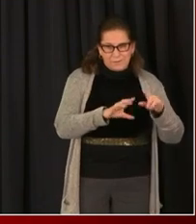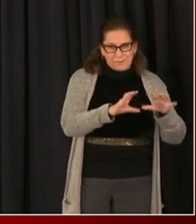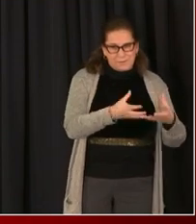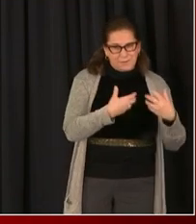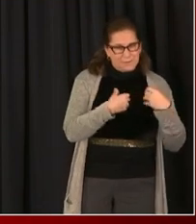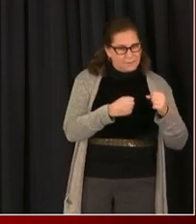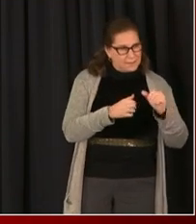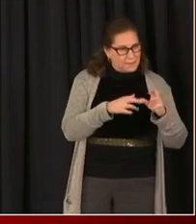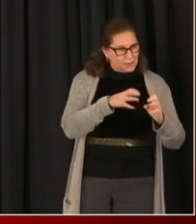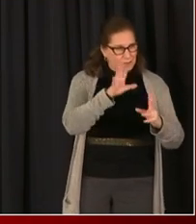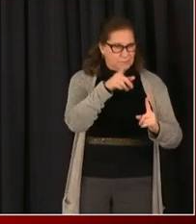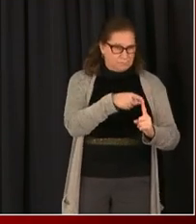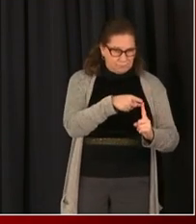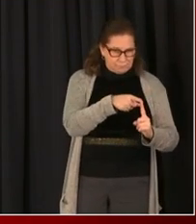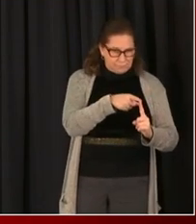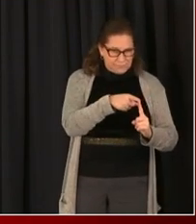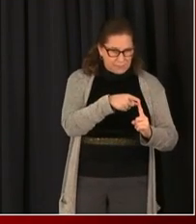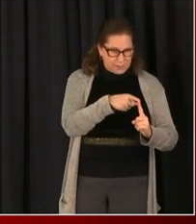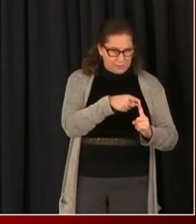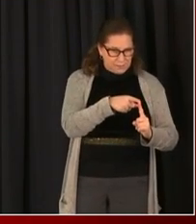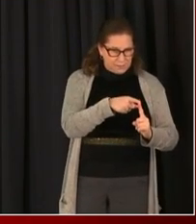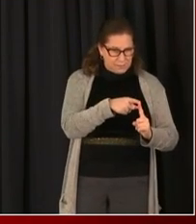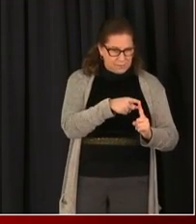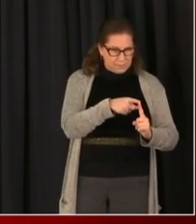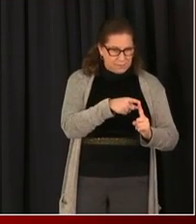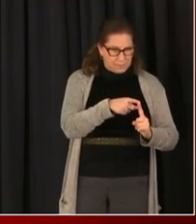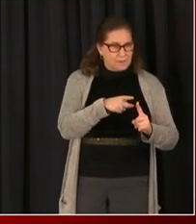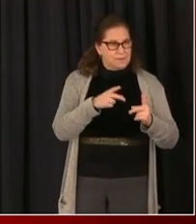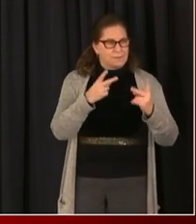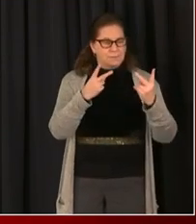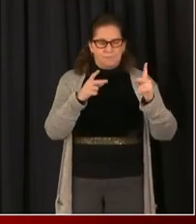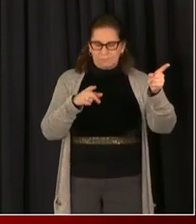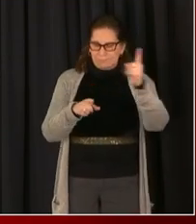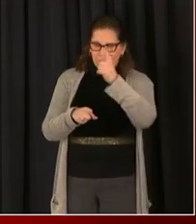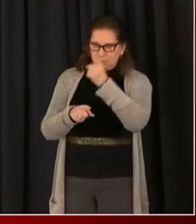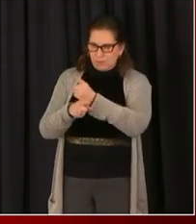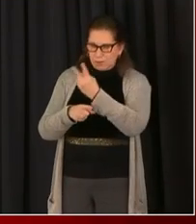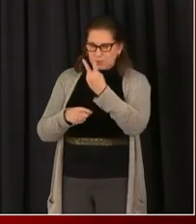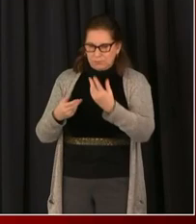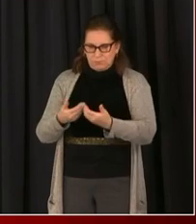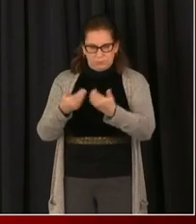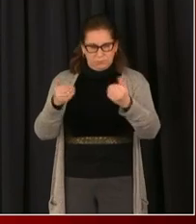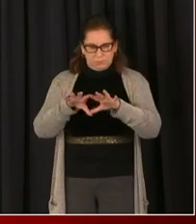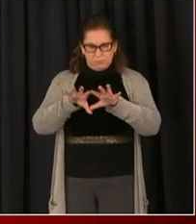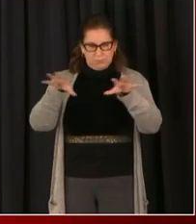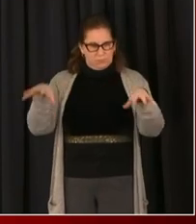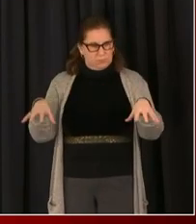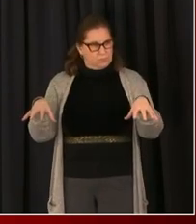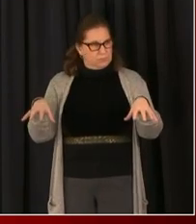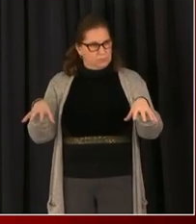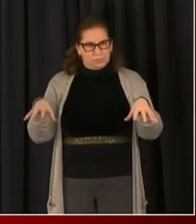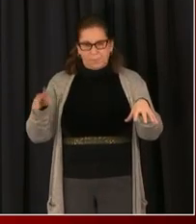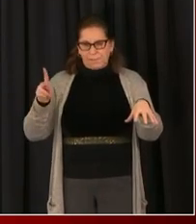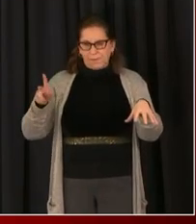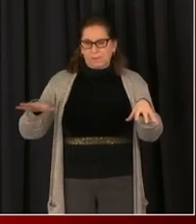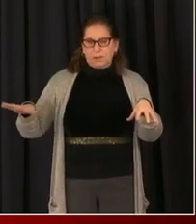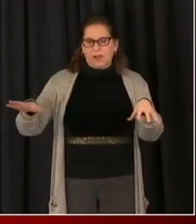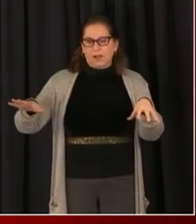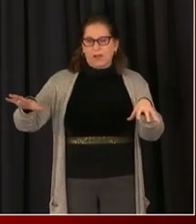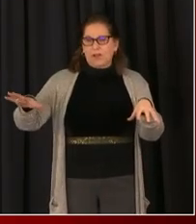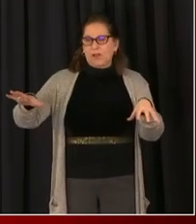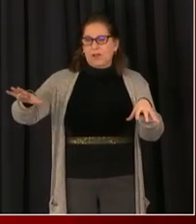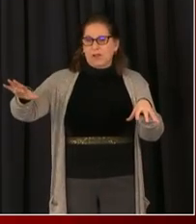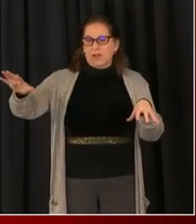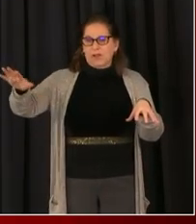me? Fantastic. 2 different things, right? So we create a big picture. The outbreaks is location-based, and